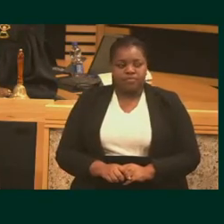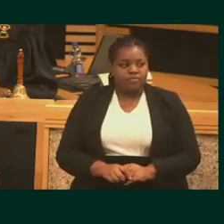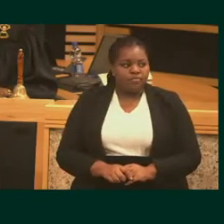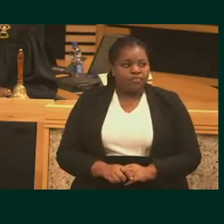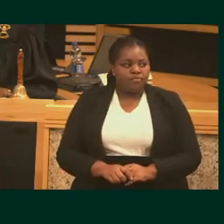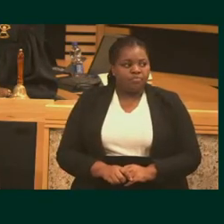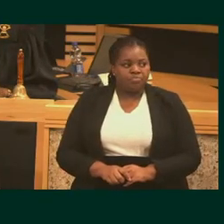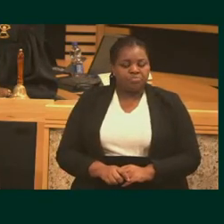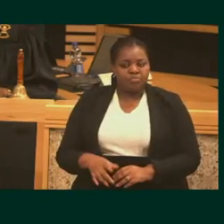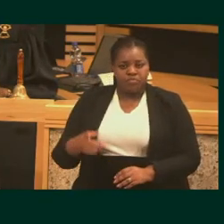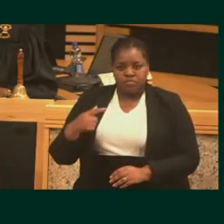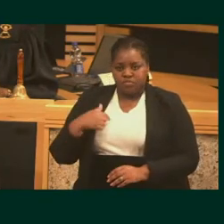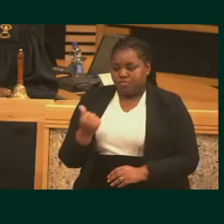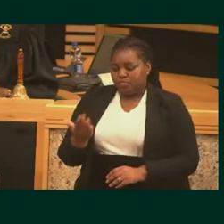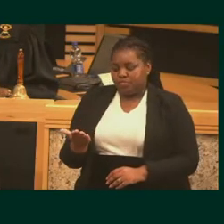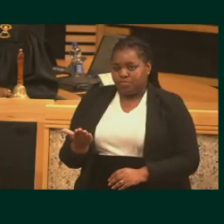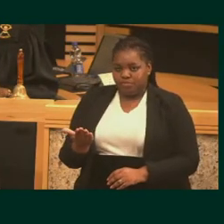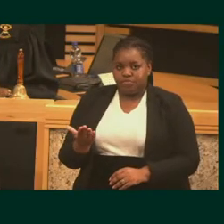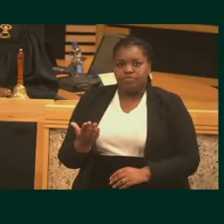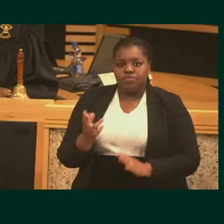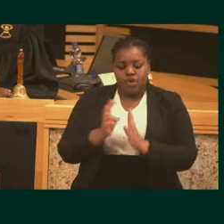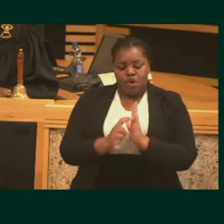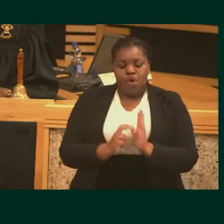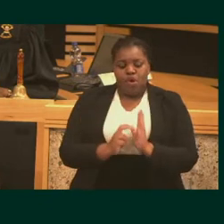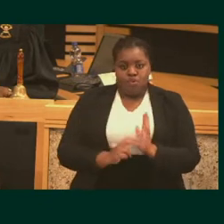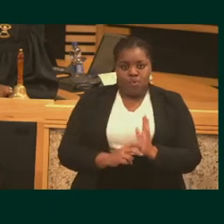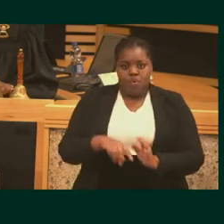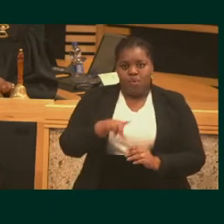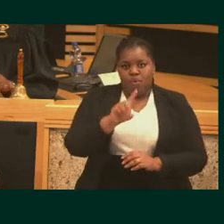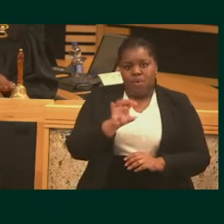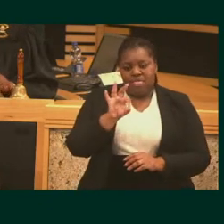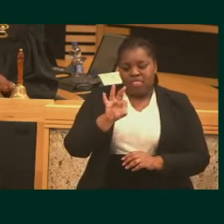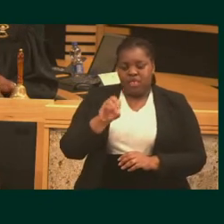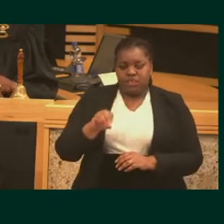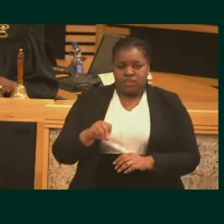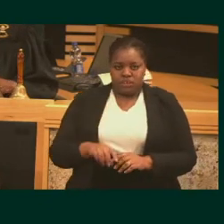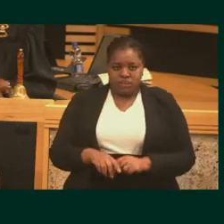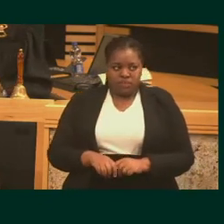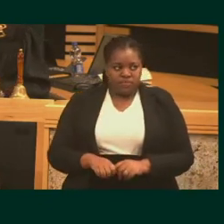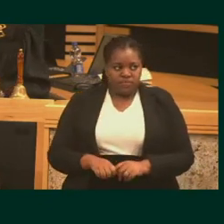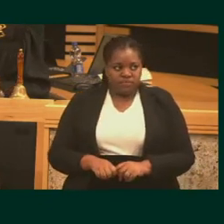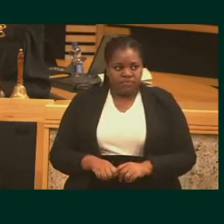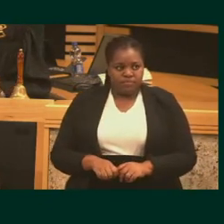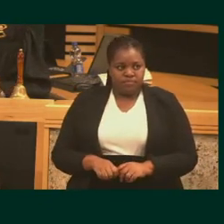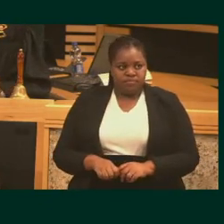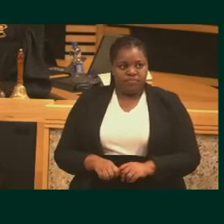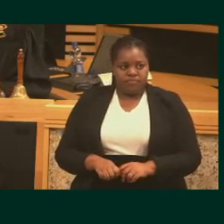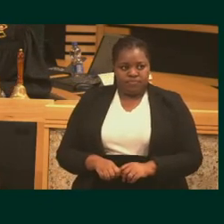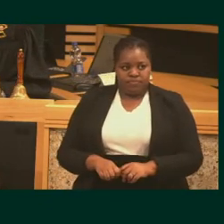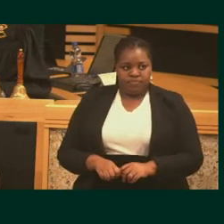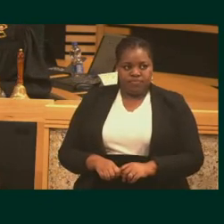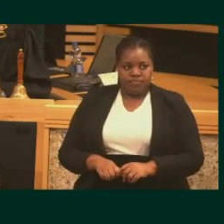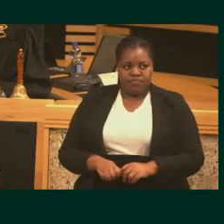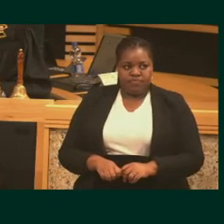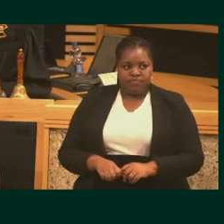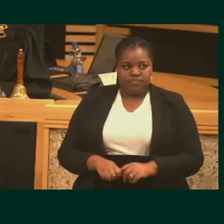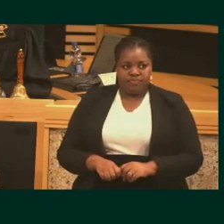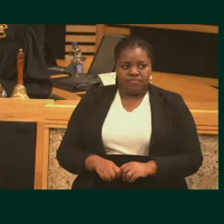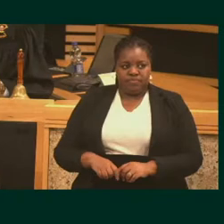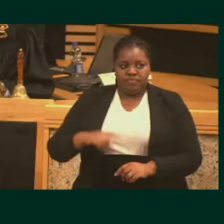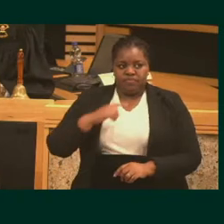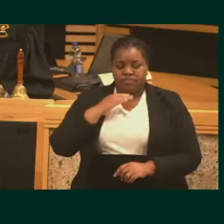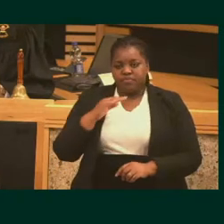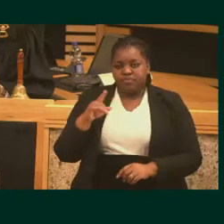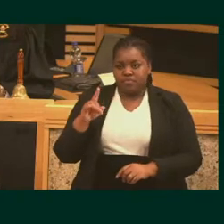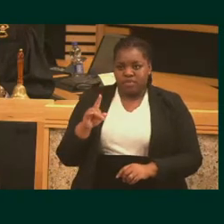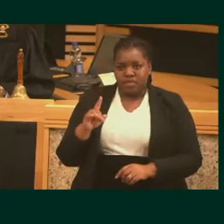move without notice in terms of rule 130 that the house observe